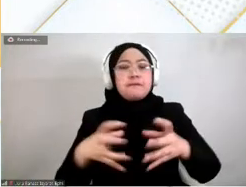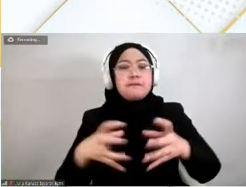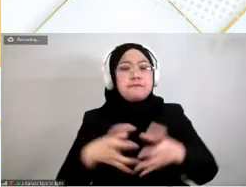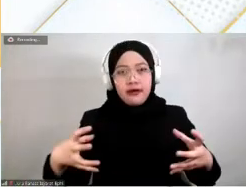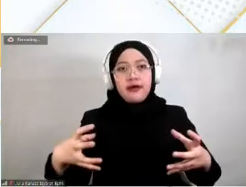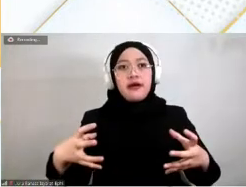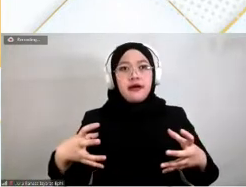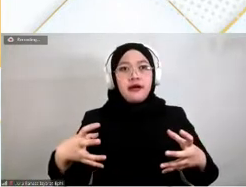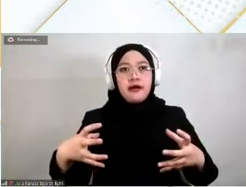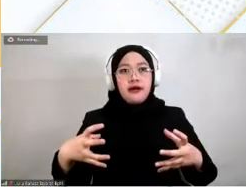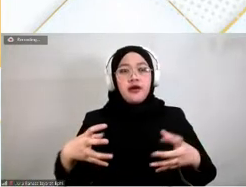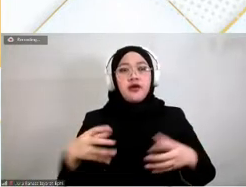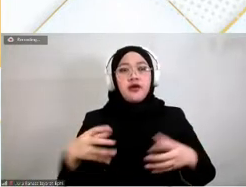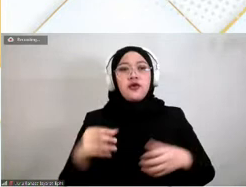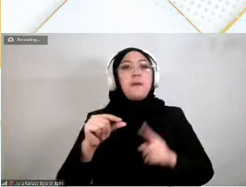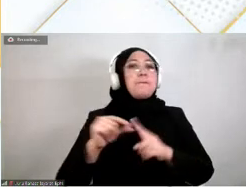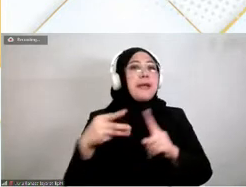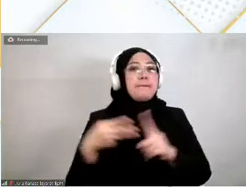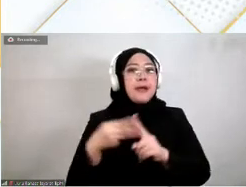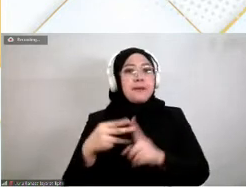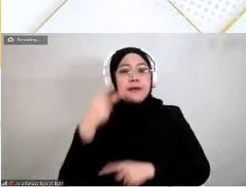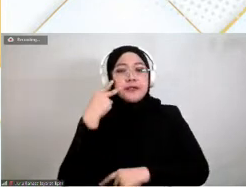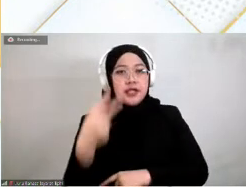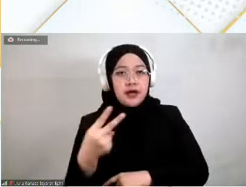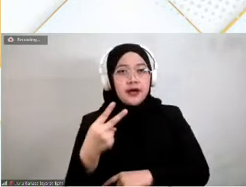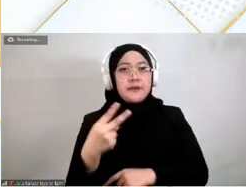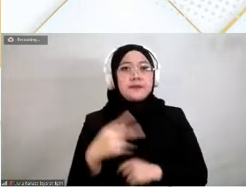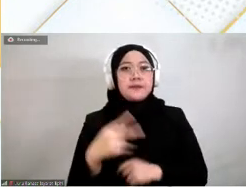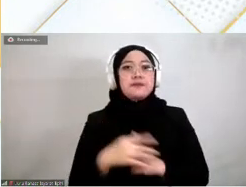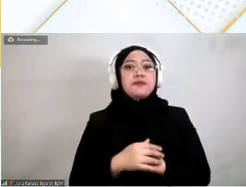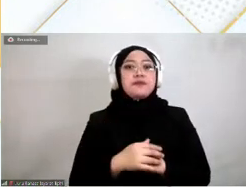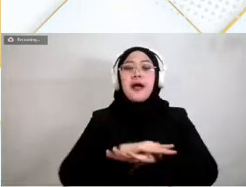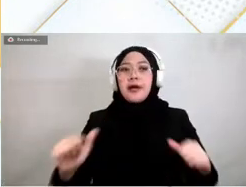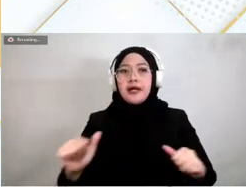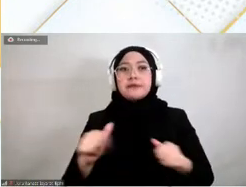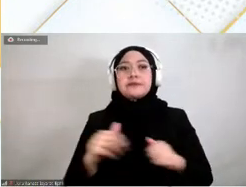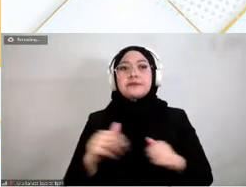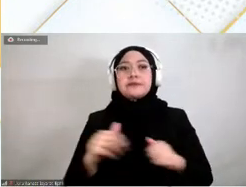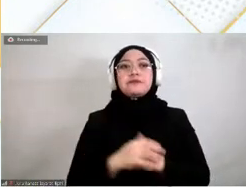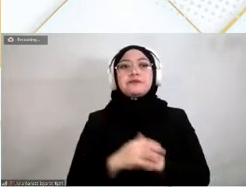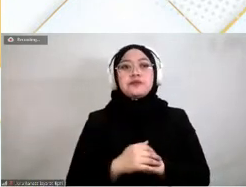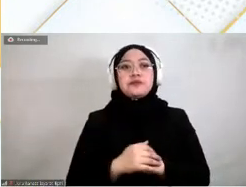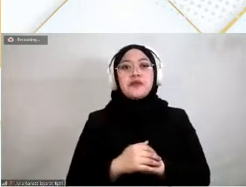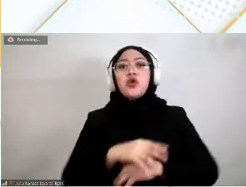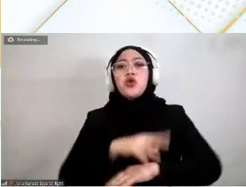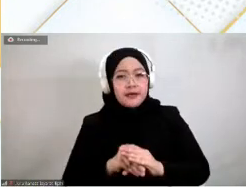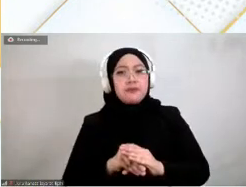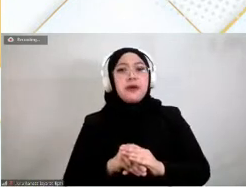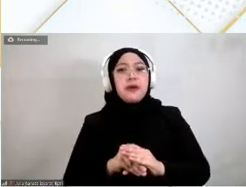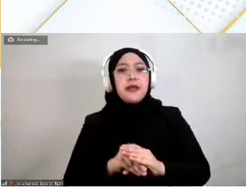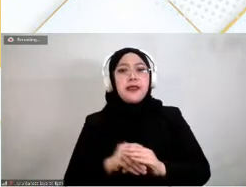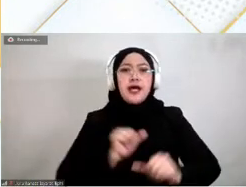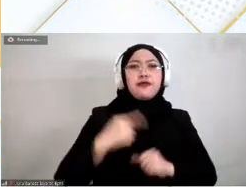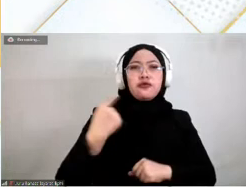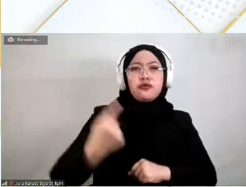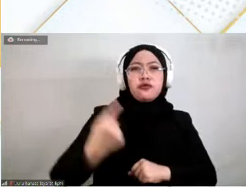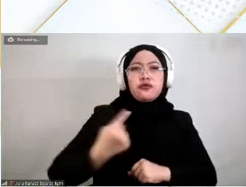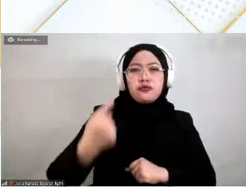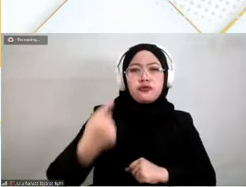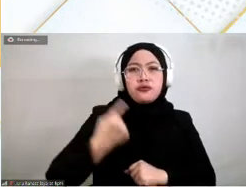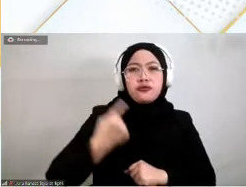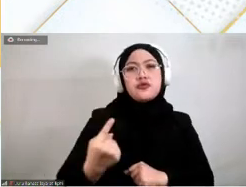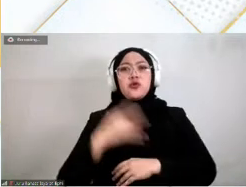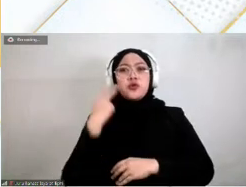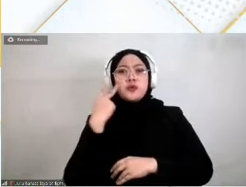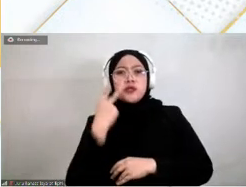the United Nations peacekeeping missions. The very spirit to contribute actively to maintain peace and security in